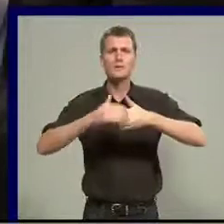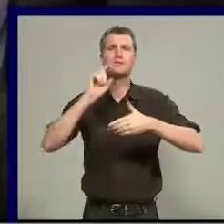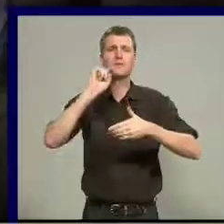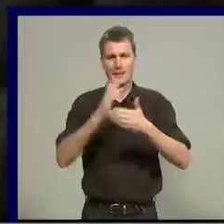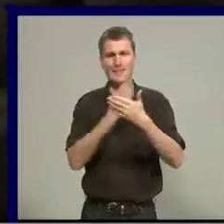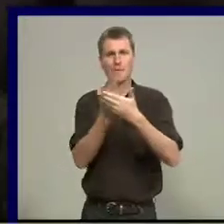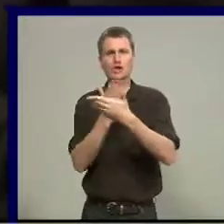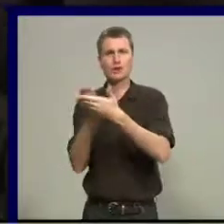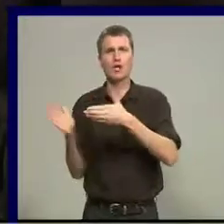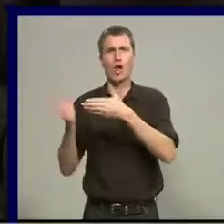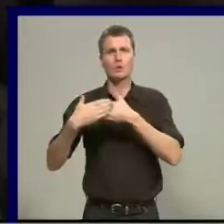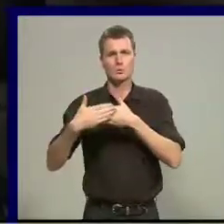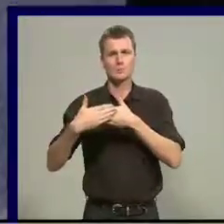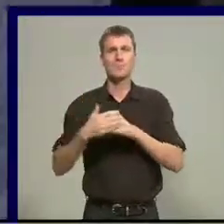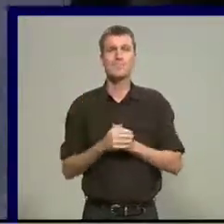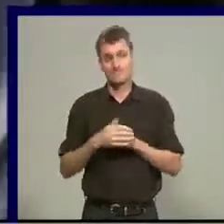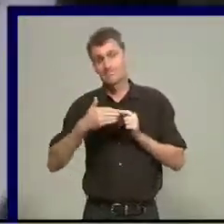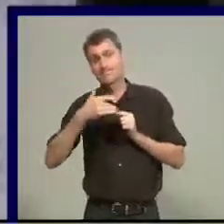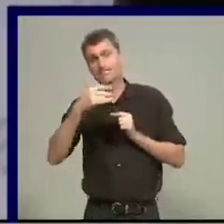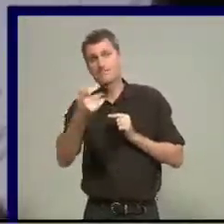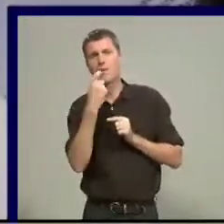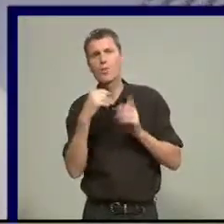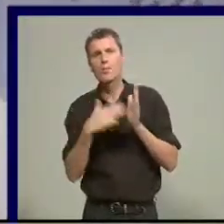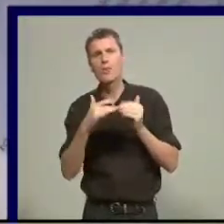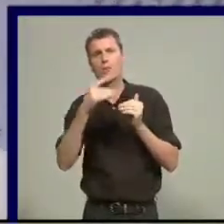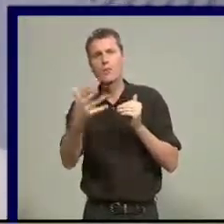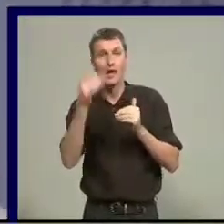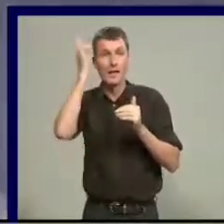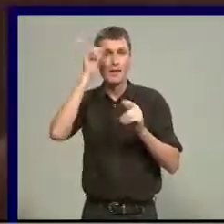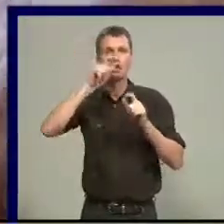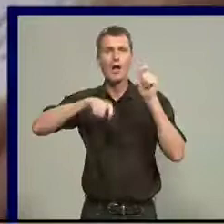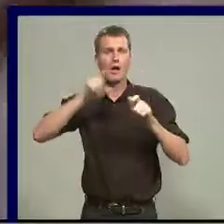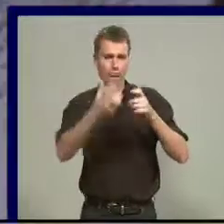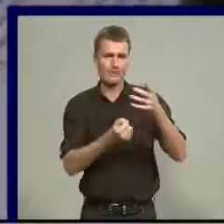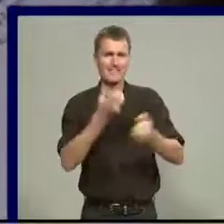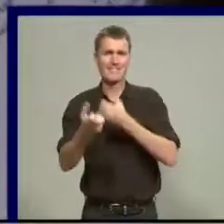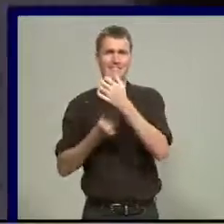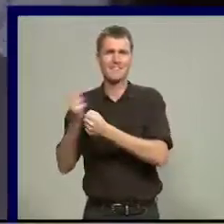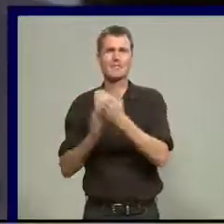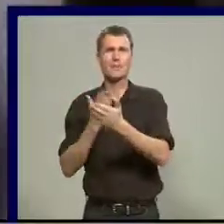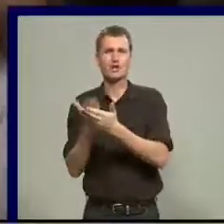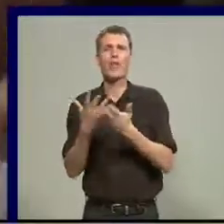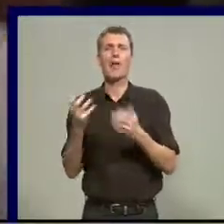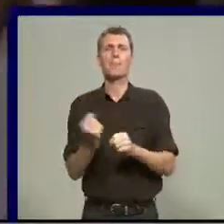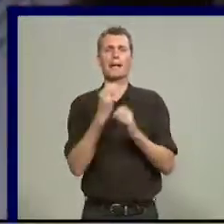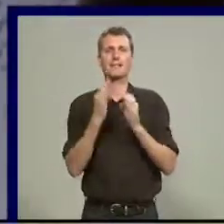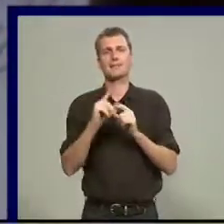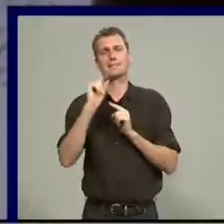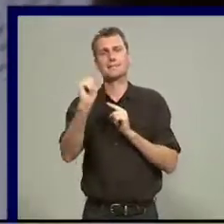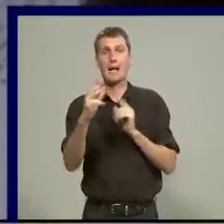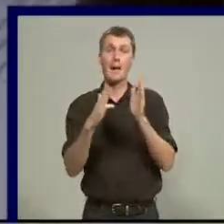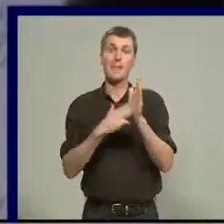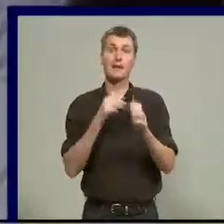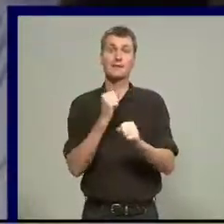application closed. In the next few months, the submissions will be received by commissioners before a decision is reached. Marcus Gibbs, CTV News.